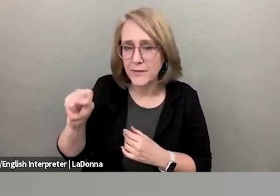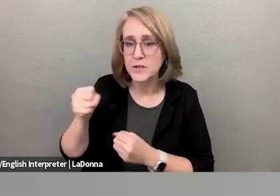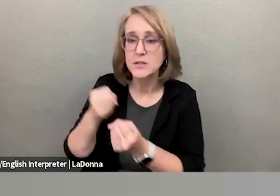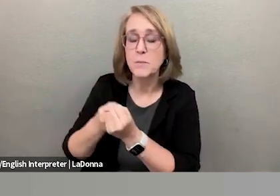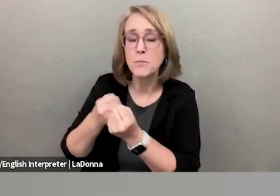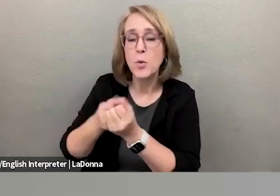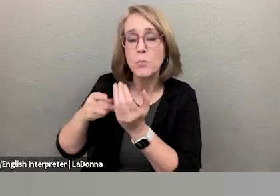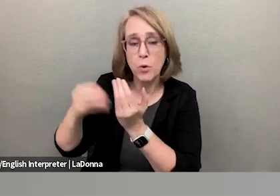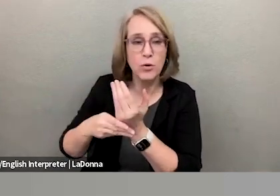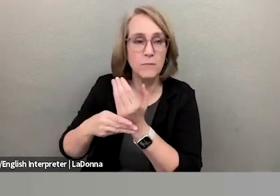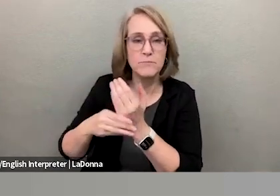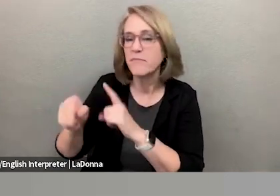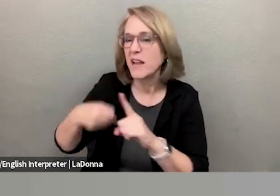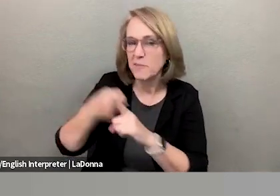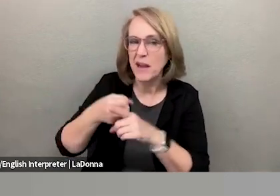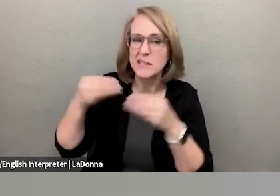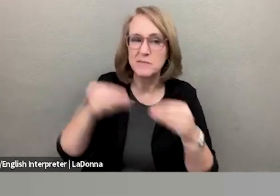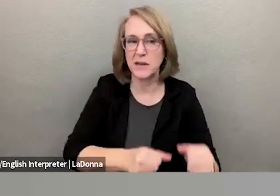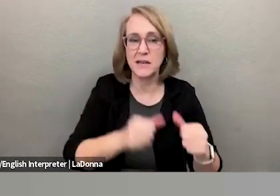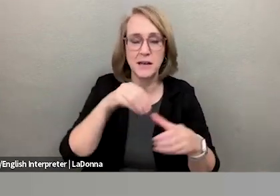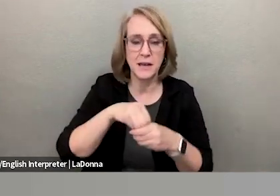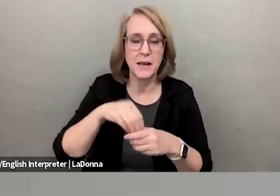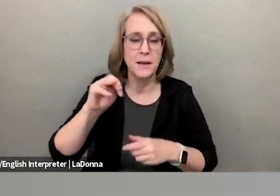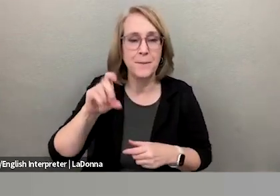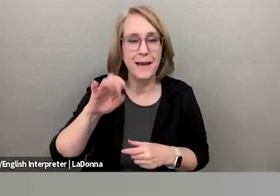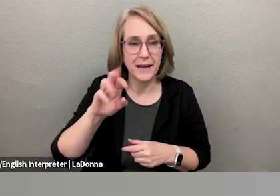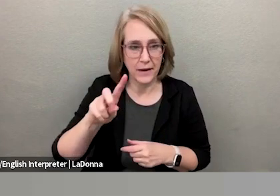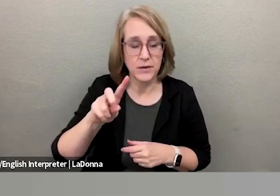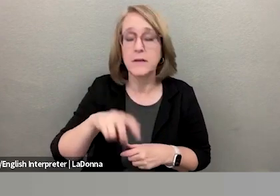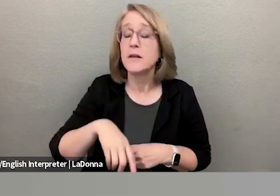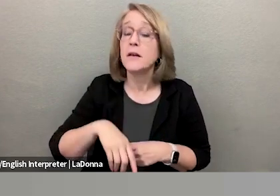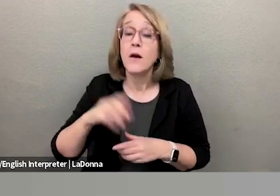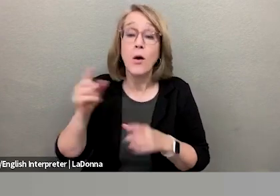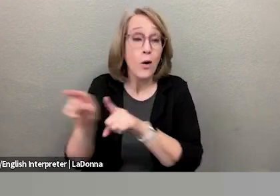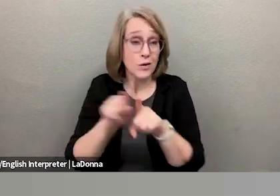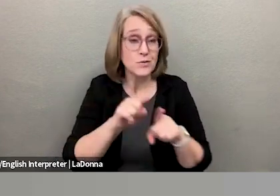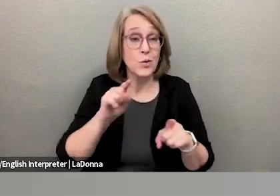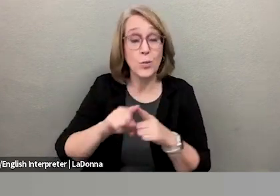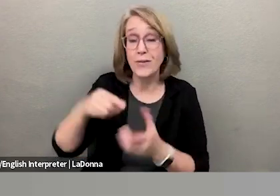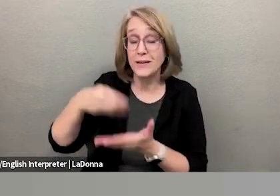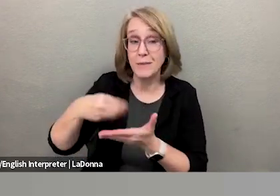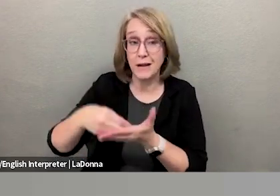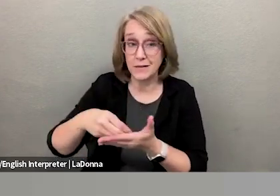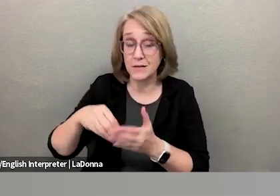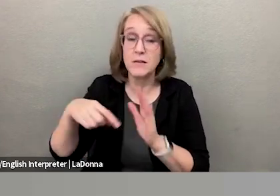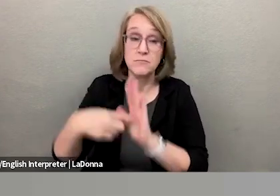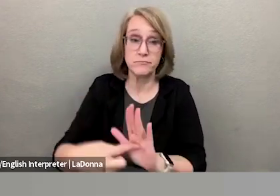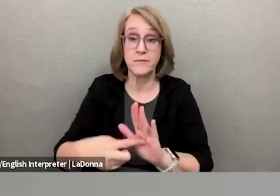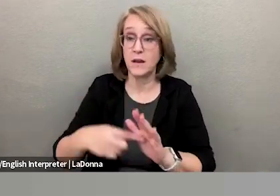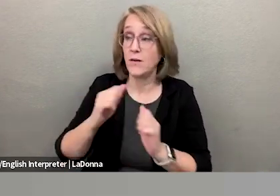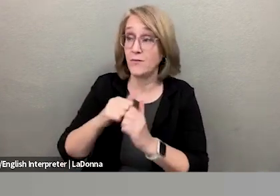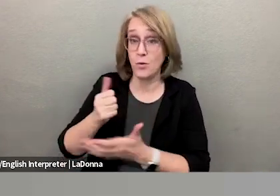and whatnot. And also going back to the guide model, that's an important opportunity within Medicare for the evaluation of caregiver support